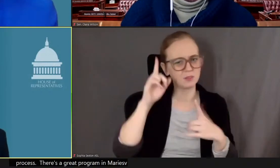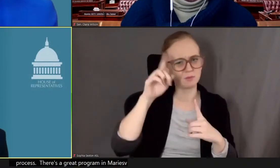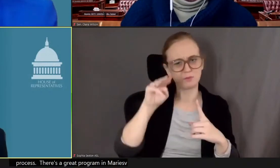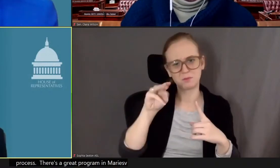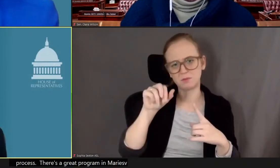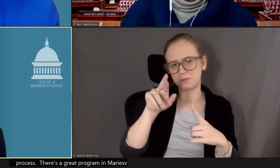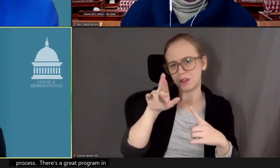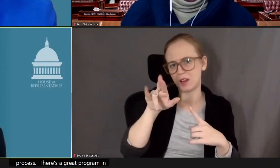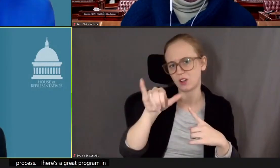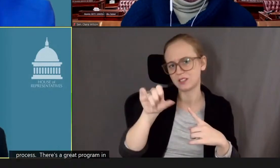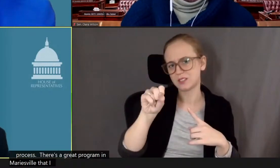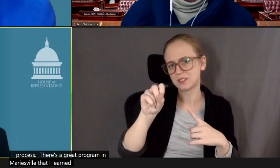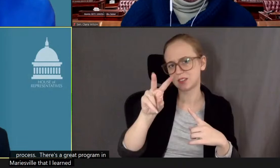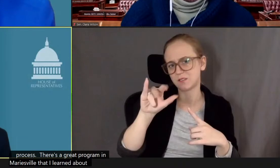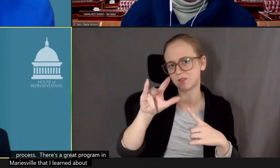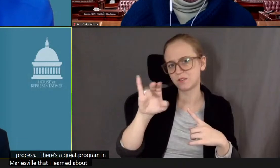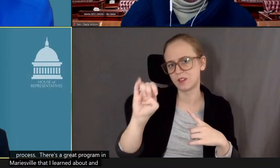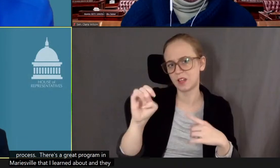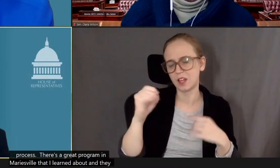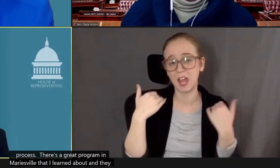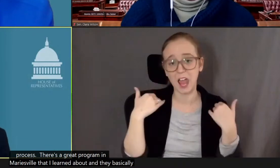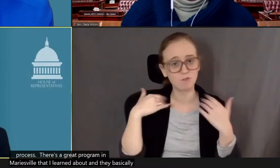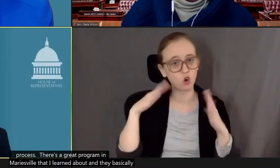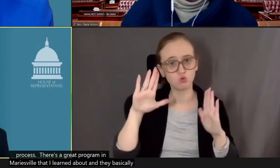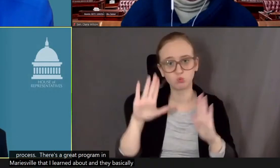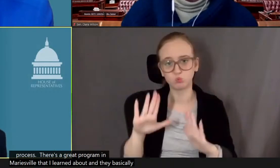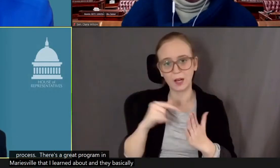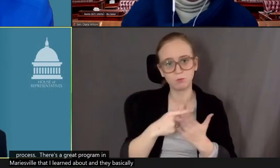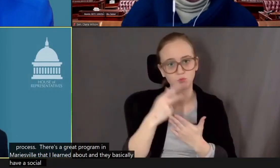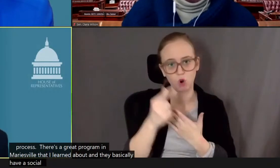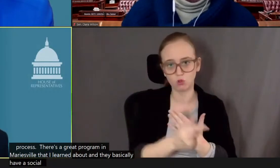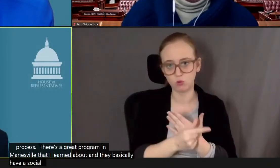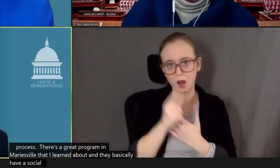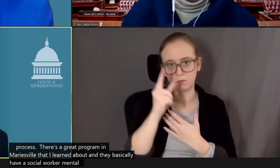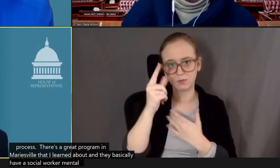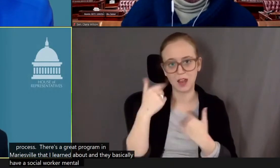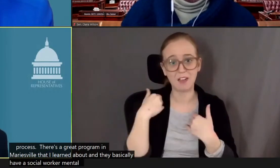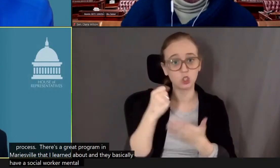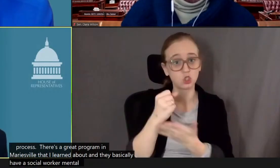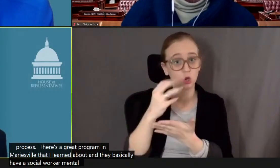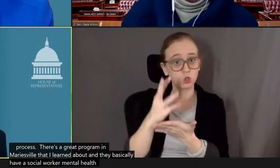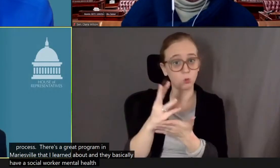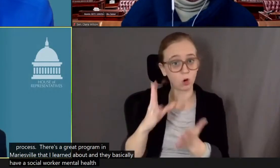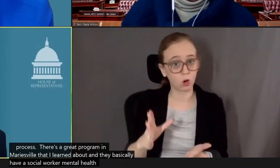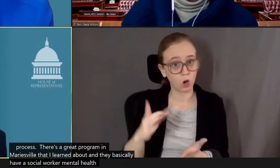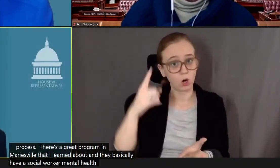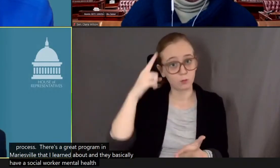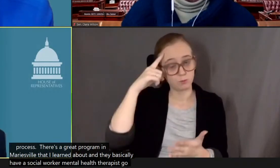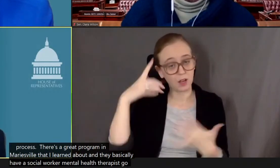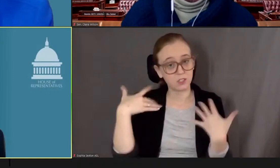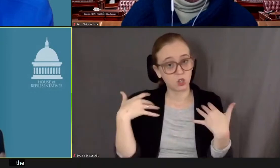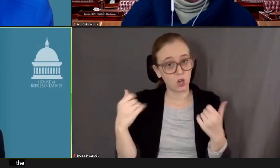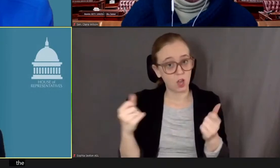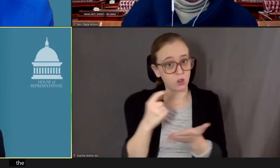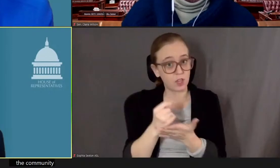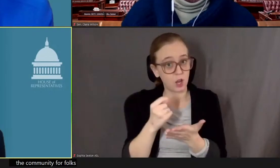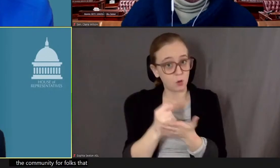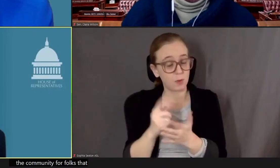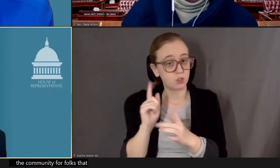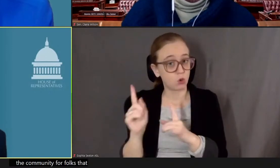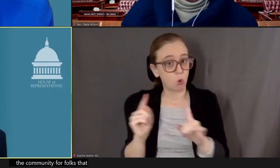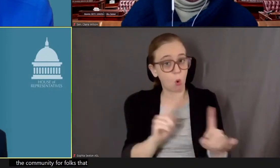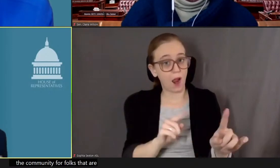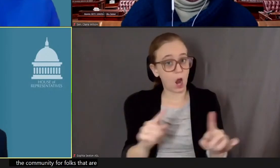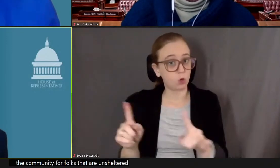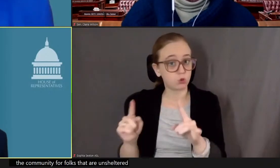And they basically have a social worker, mental health therapist go out to the community for folks that are unsheltered or